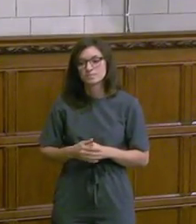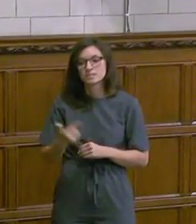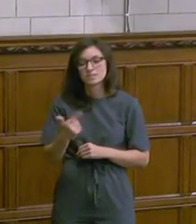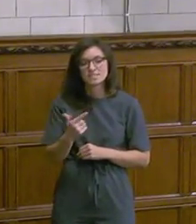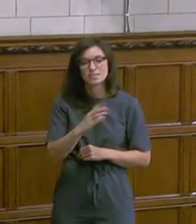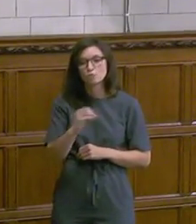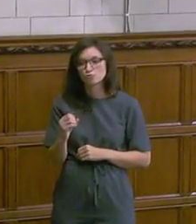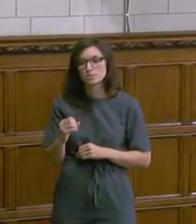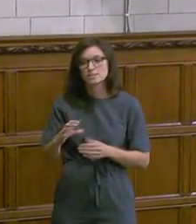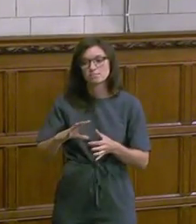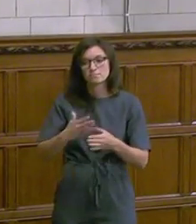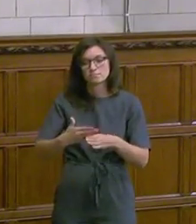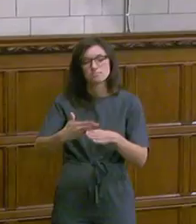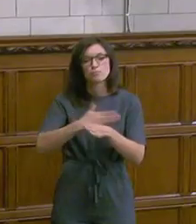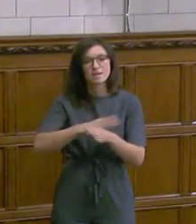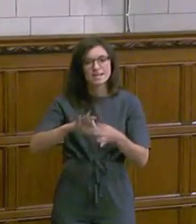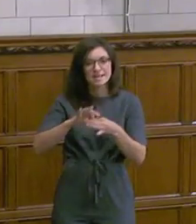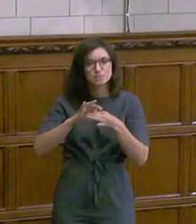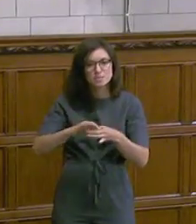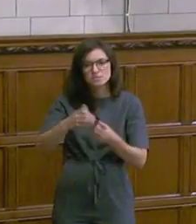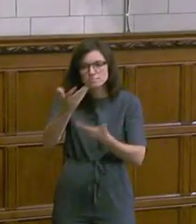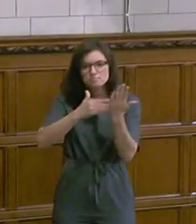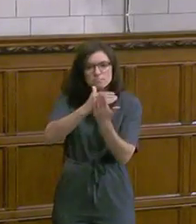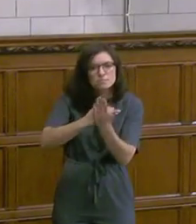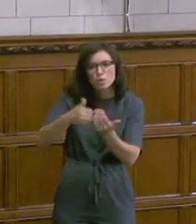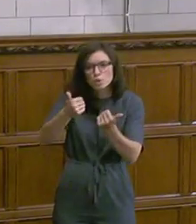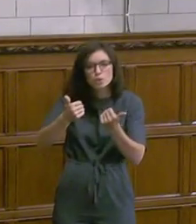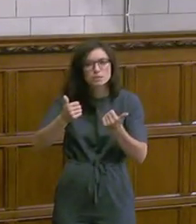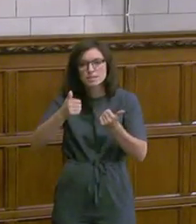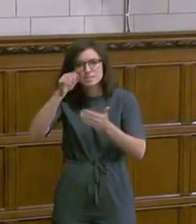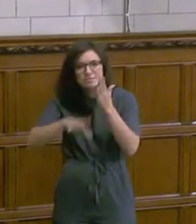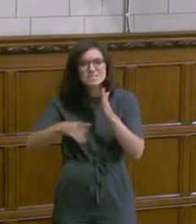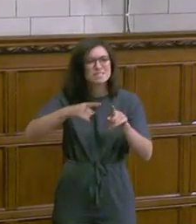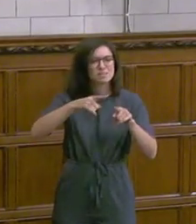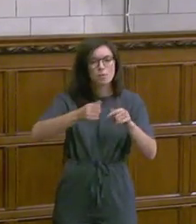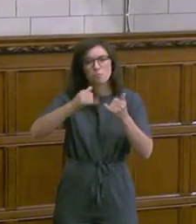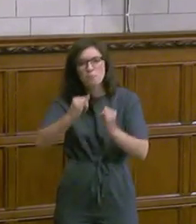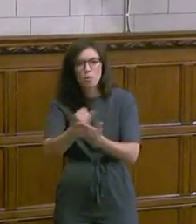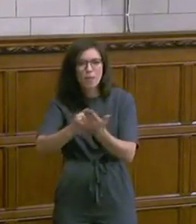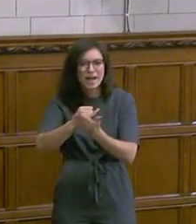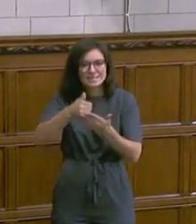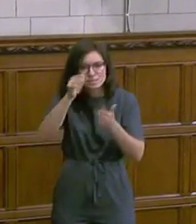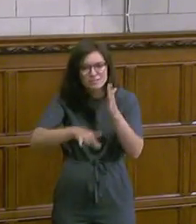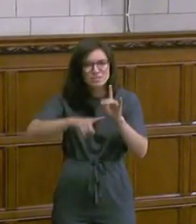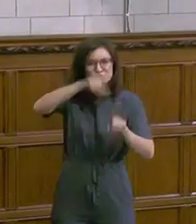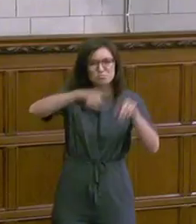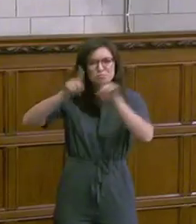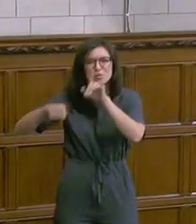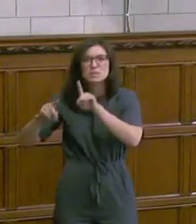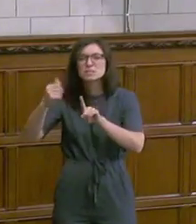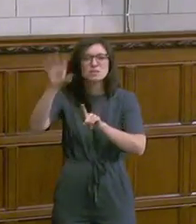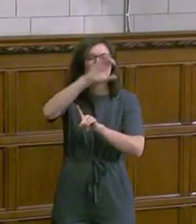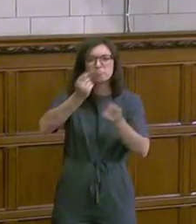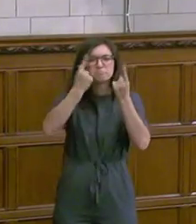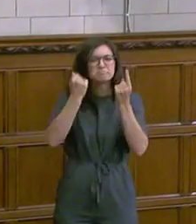funding, accessing support, good experiences, geographical differences and lack of understanding, with some very poignant